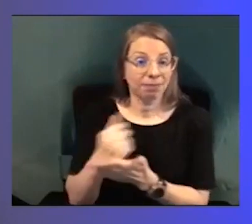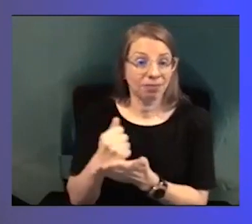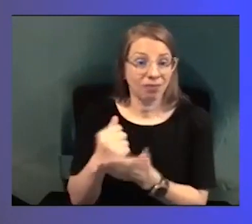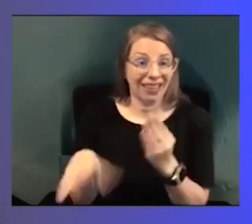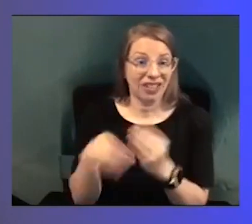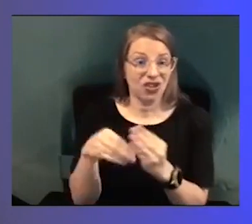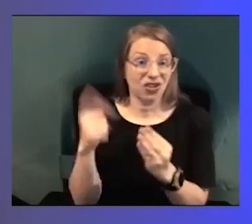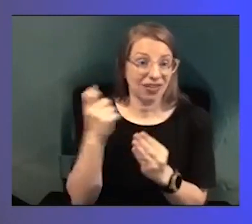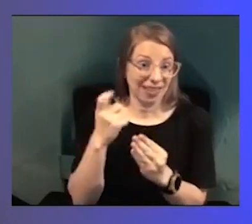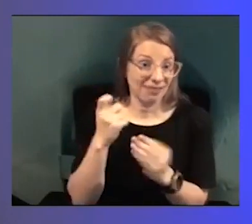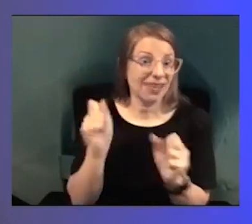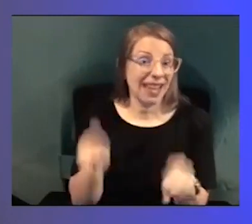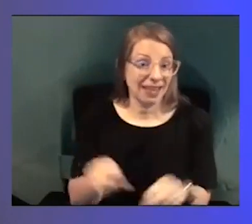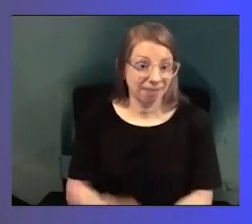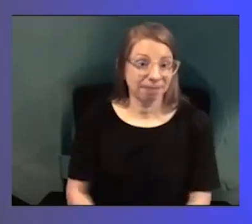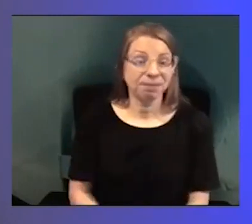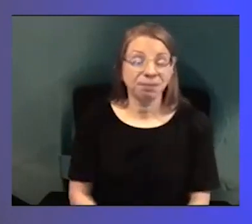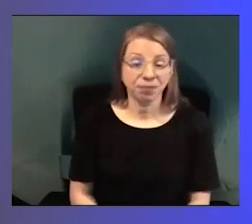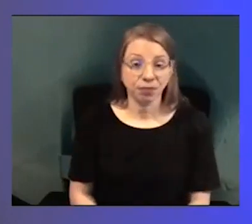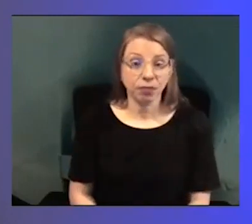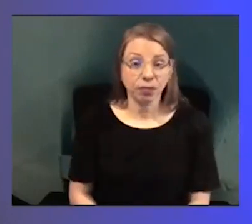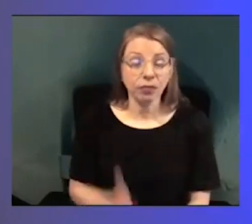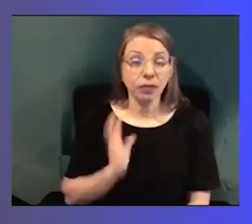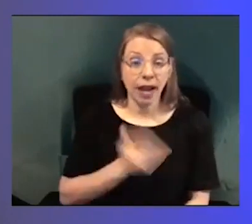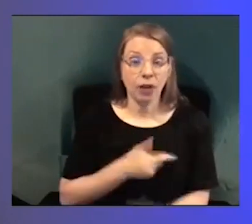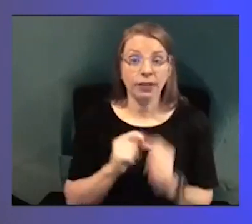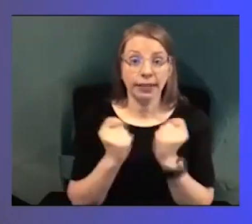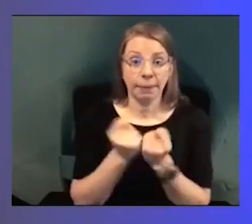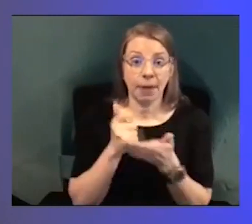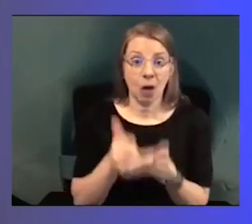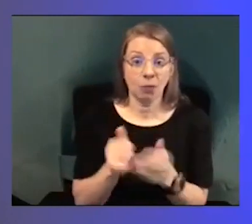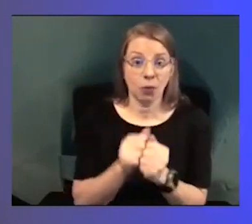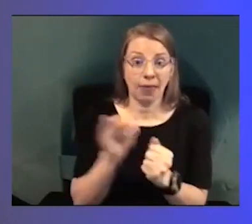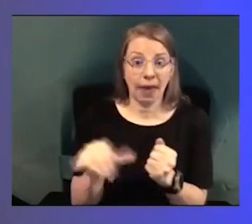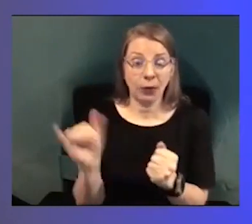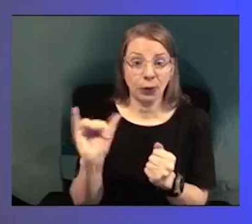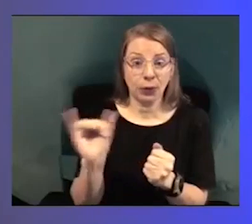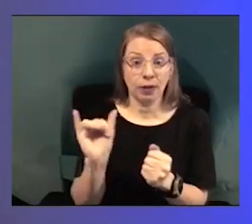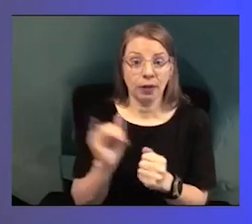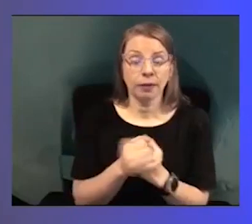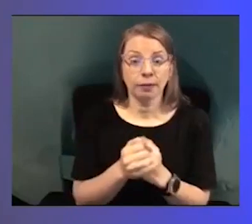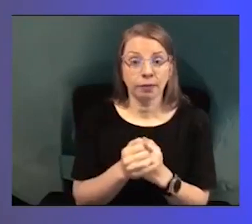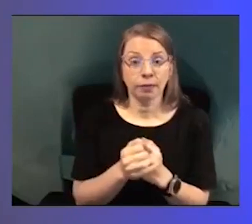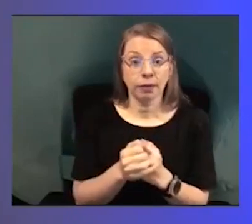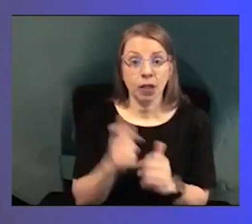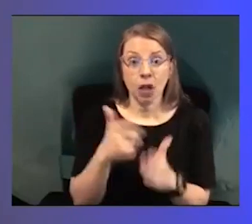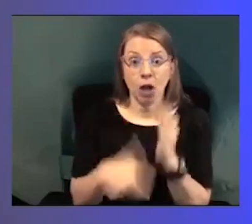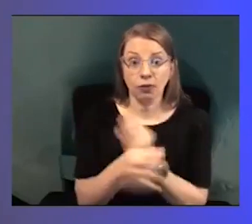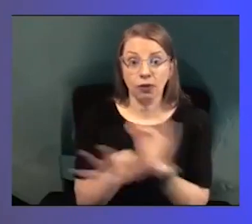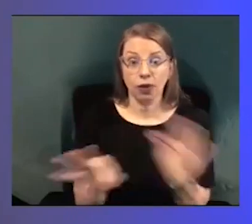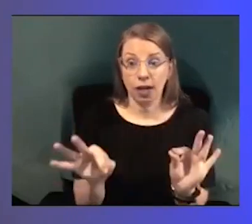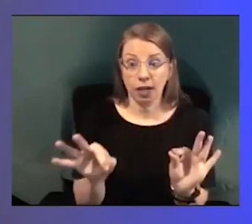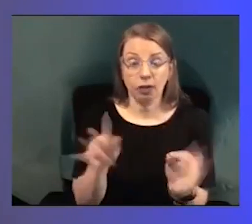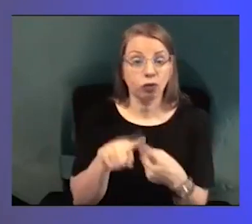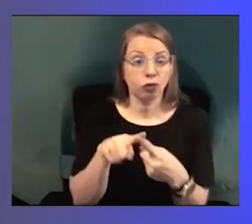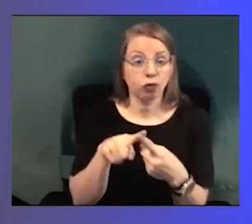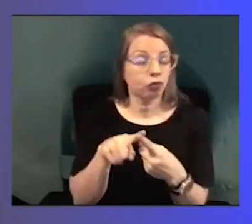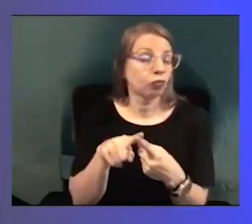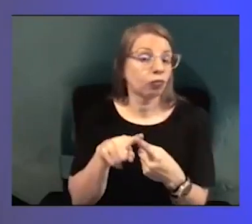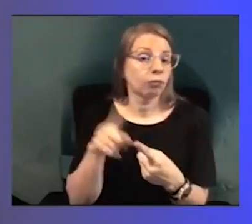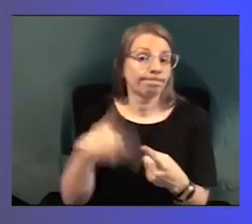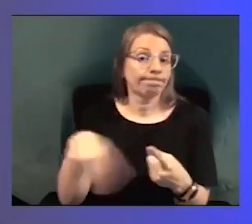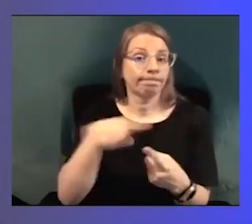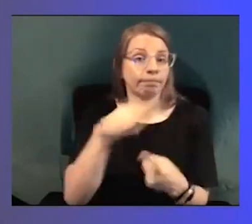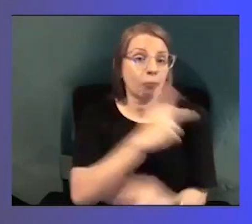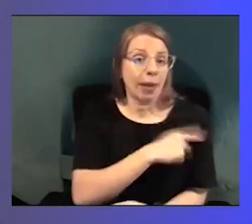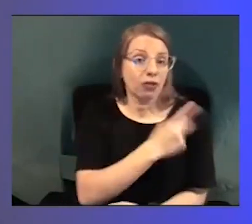that our financial counseling team helps with, free of cost to the patient, is to explore those possibilities for them.